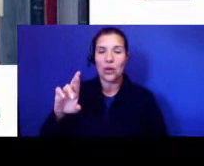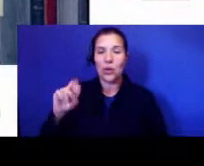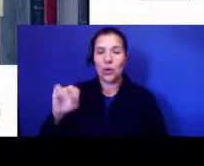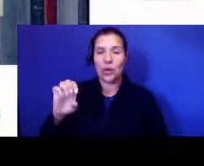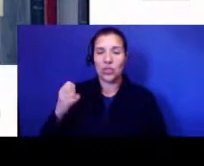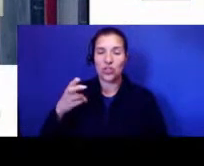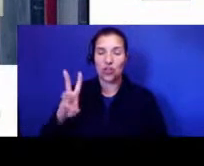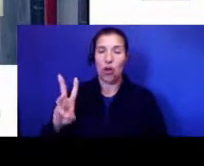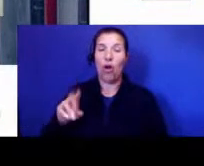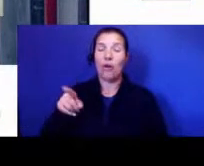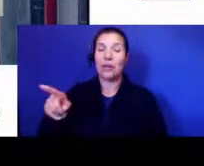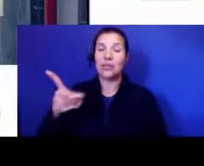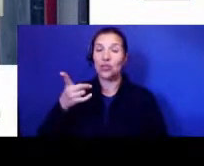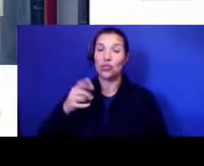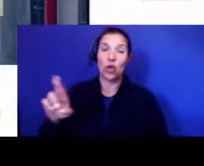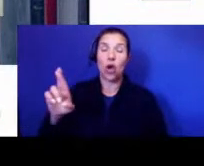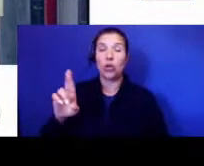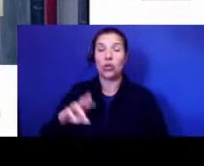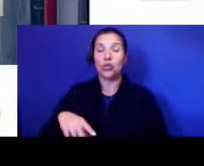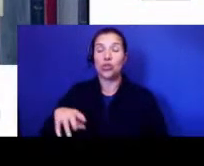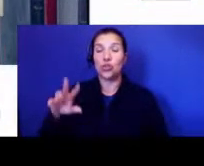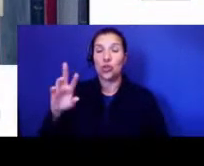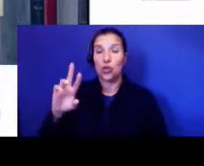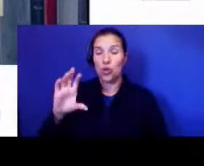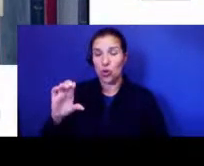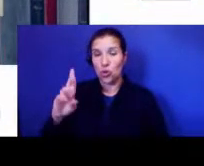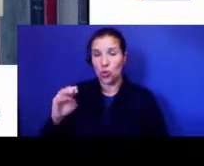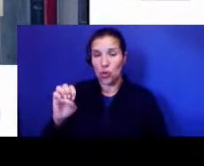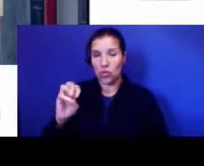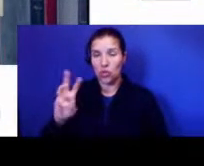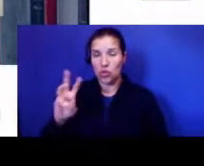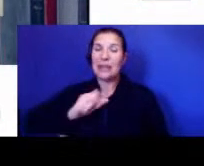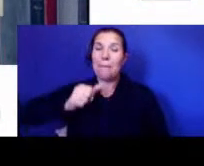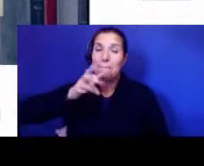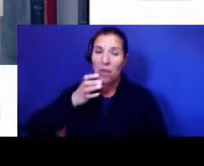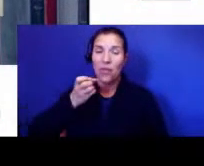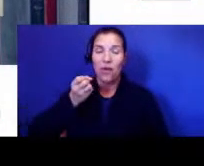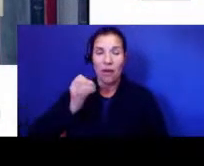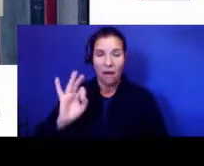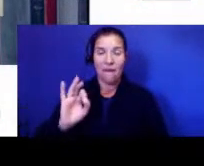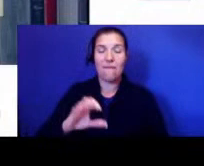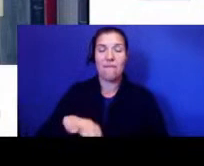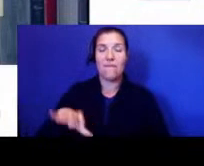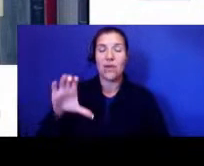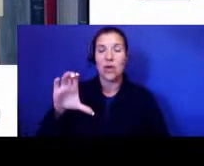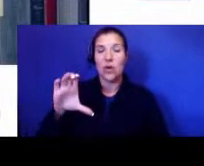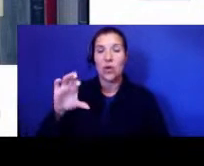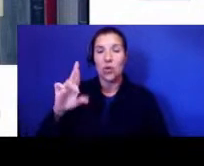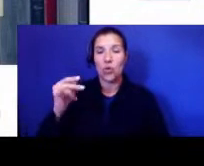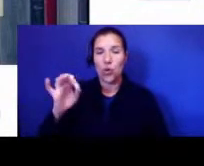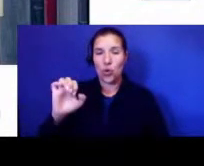the mother of intersectionality, critical race theory, and the Say Her Name campaign.